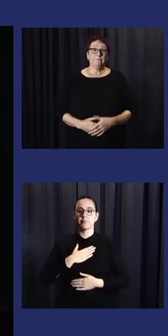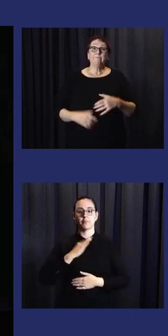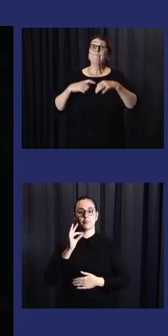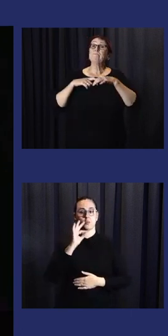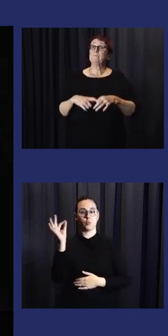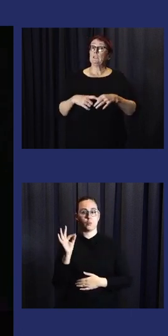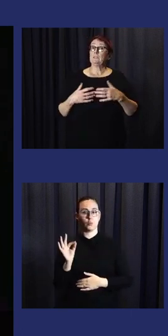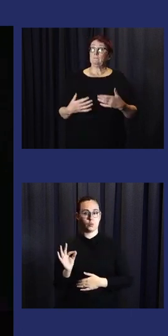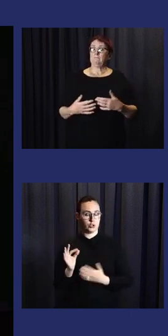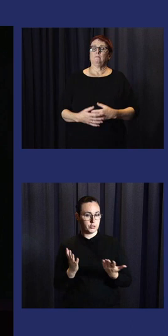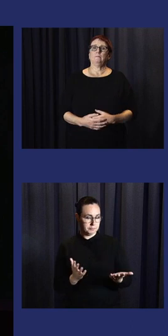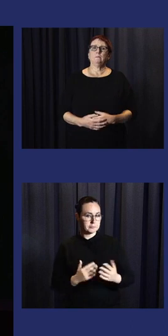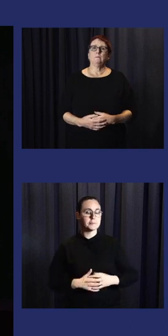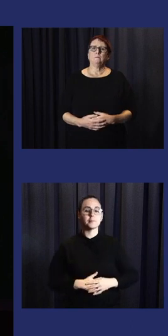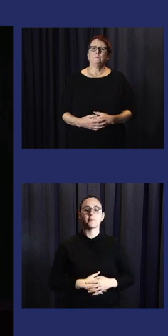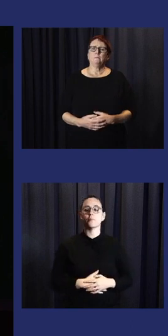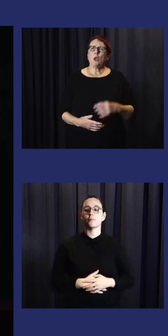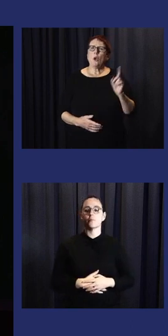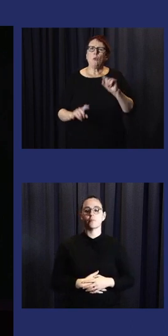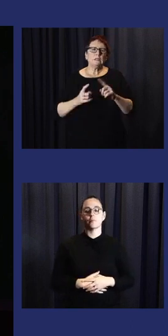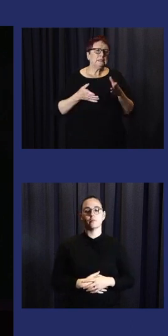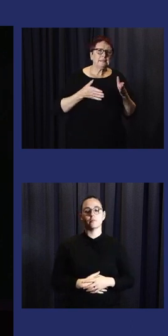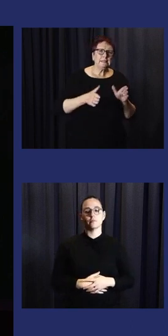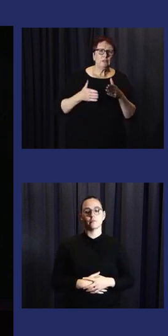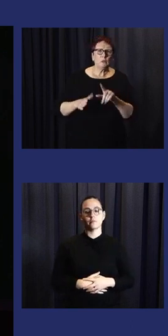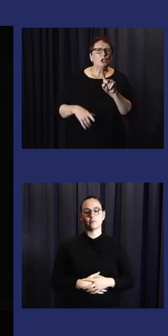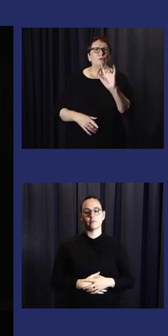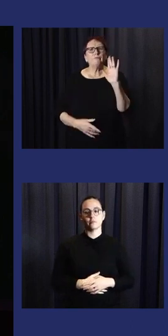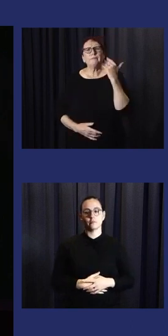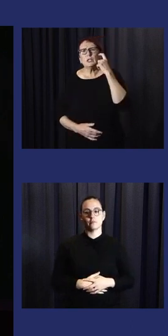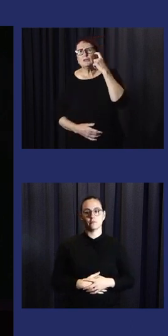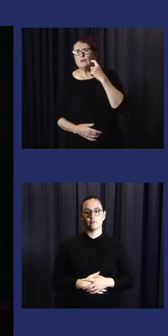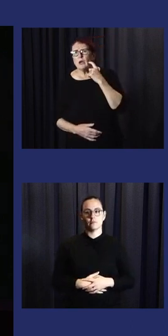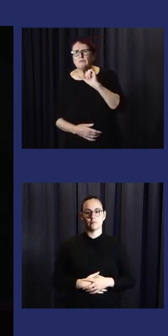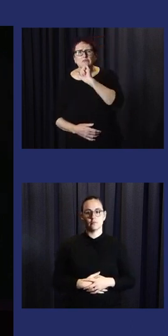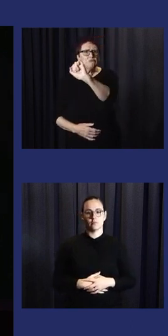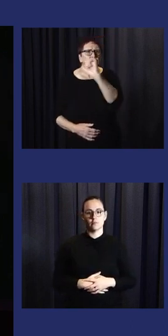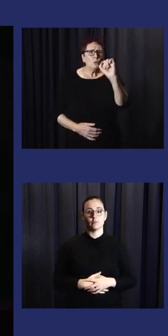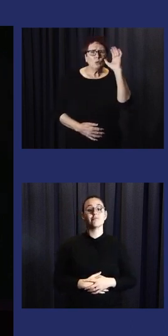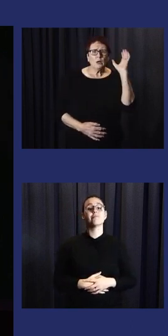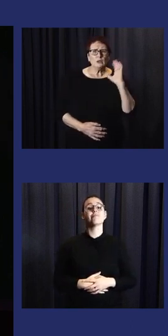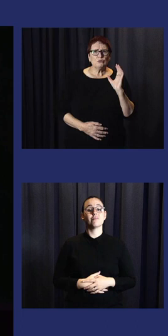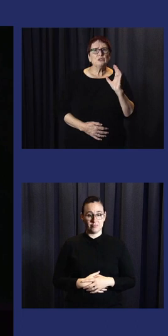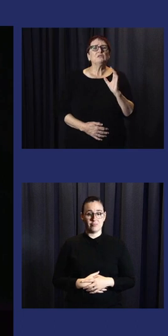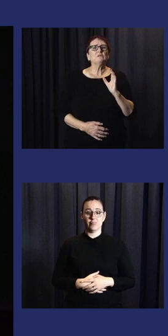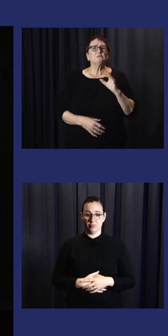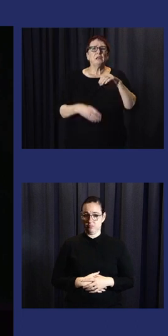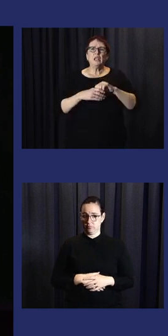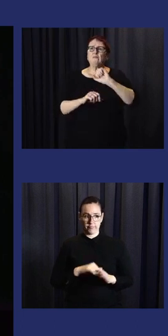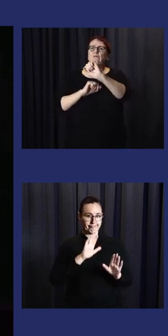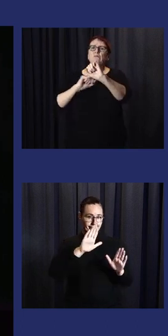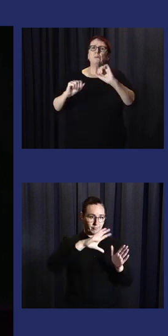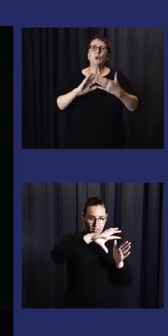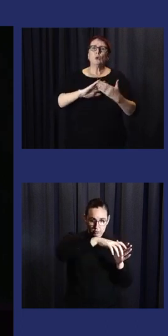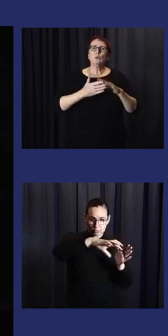question. What are the mechanisms you have been utilizing in your country and across your communities